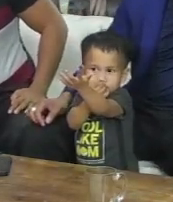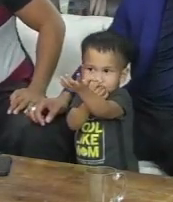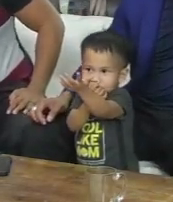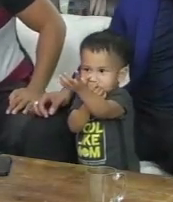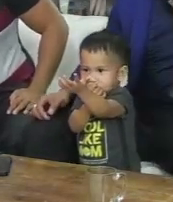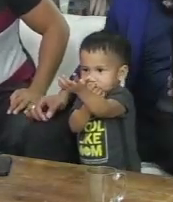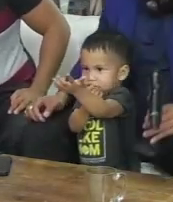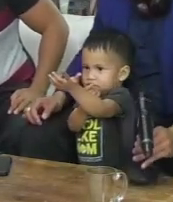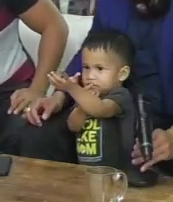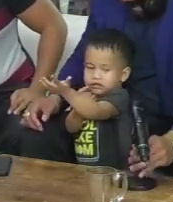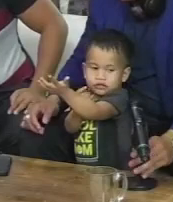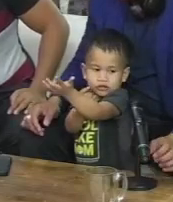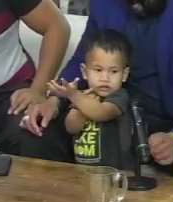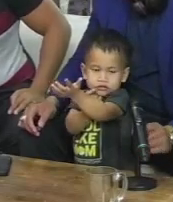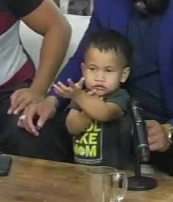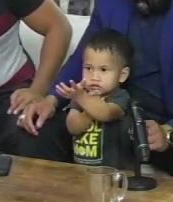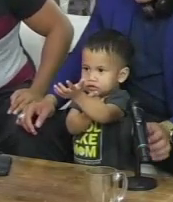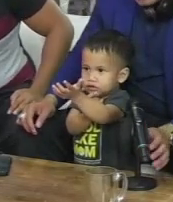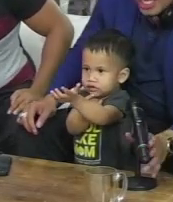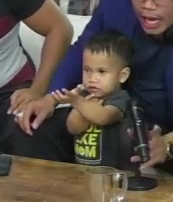Yeah. Wow. Wing tune.